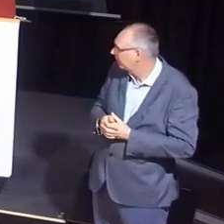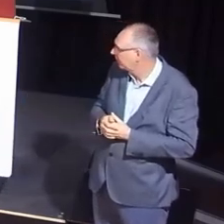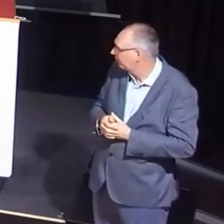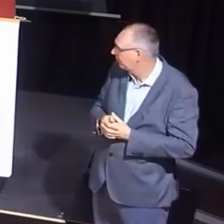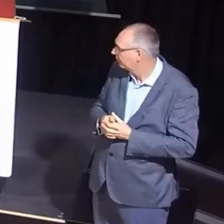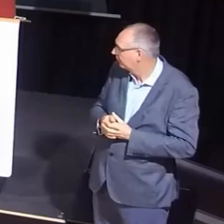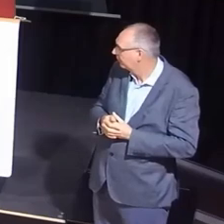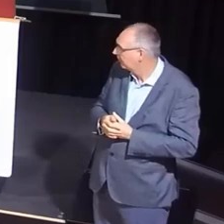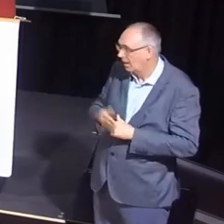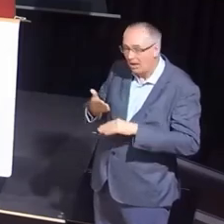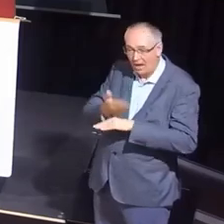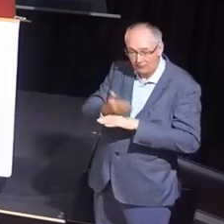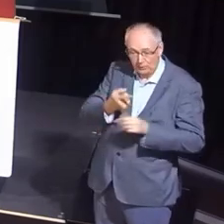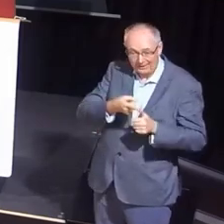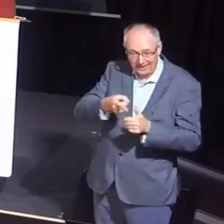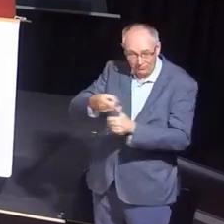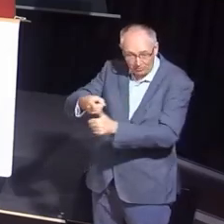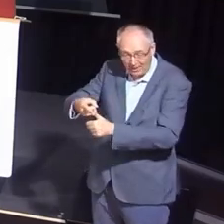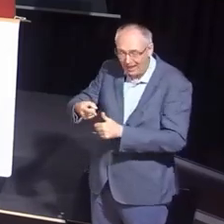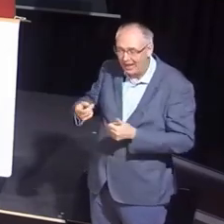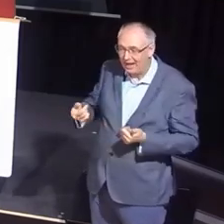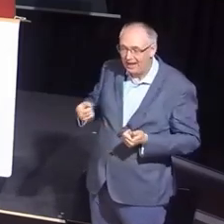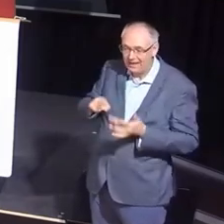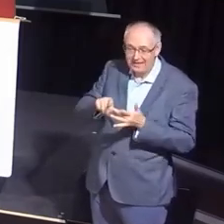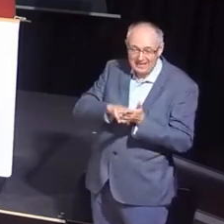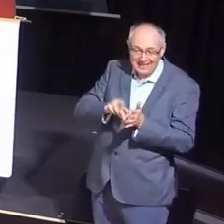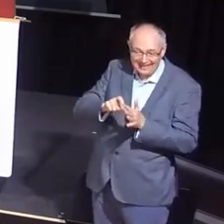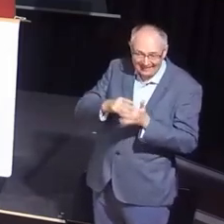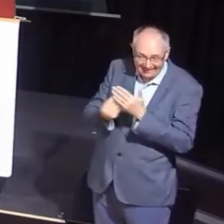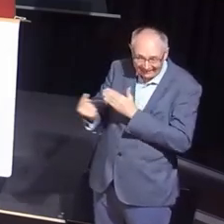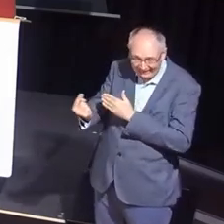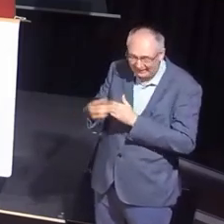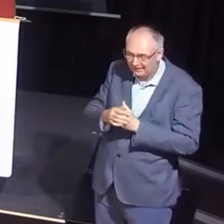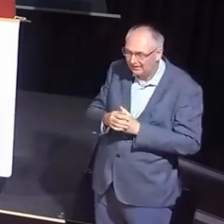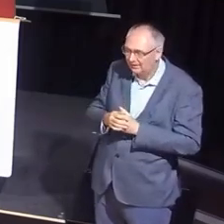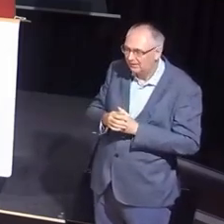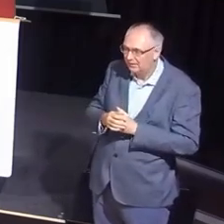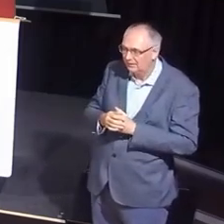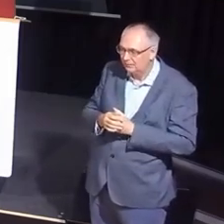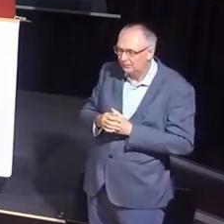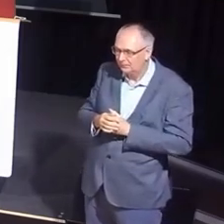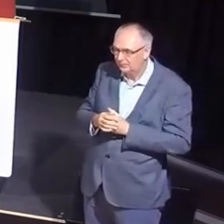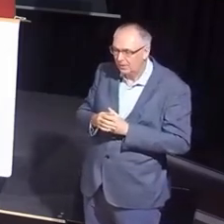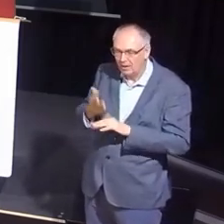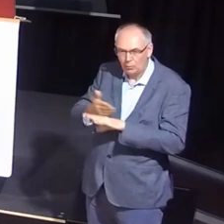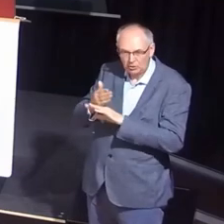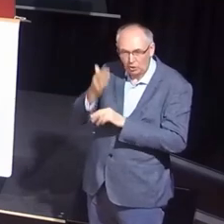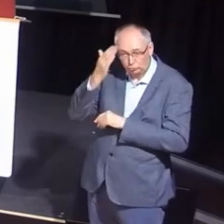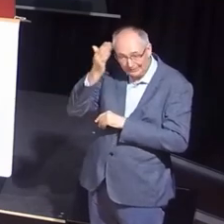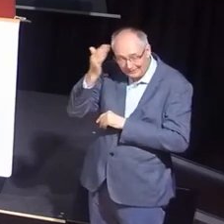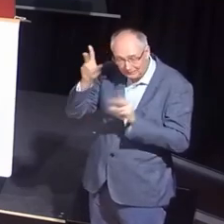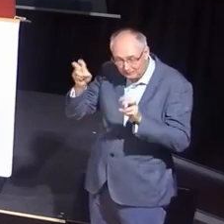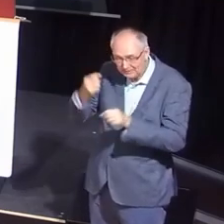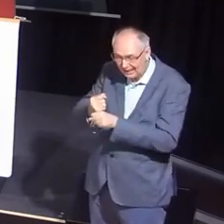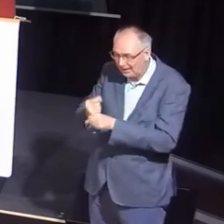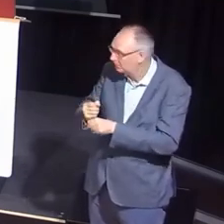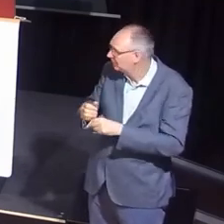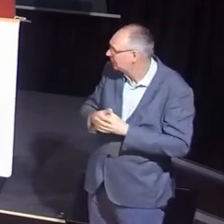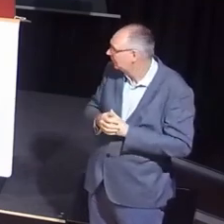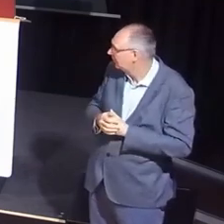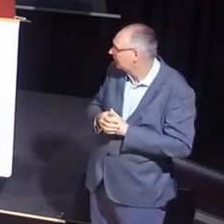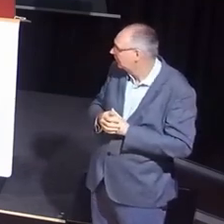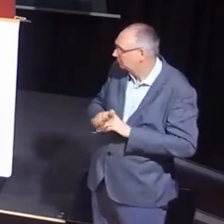I've worked in AAA and indie. Here's some quick examples. I worked at Media Molecule on Dreams, Guerrilla Games on